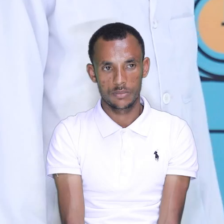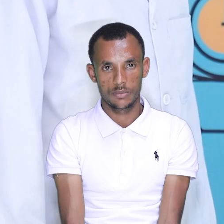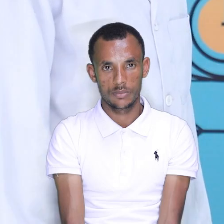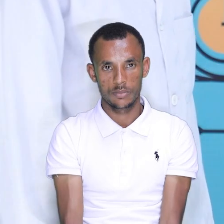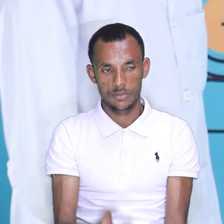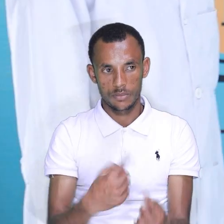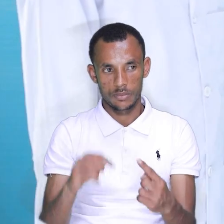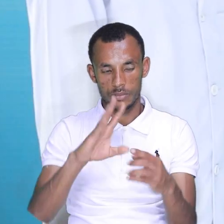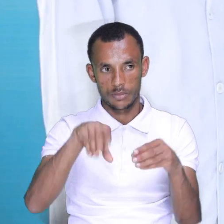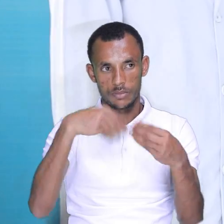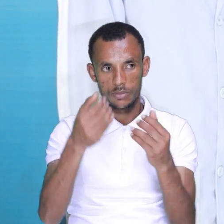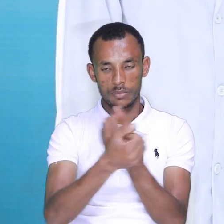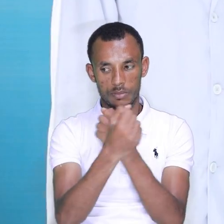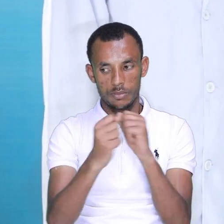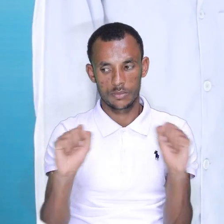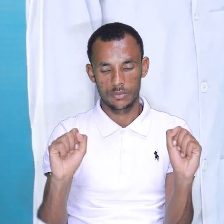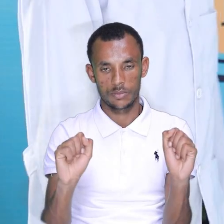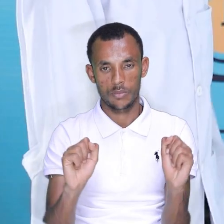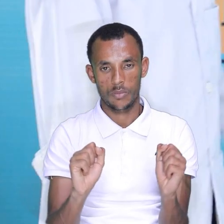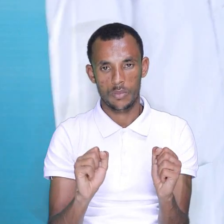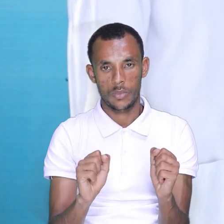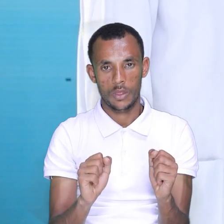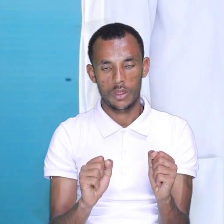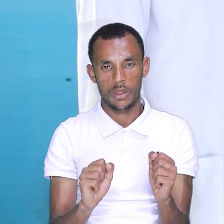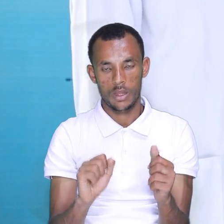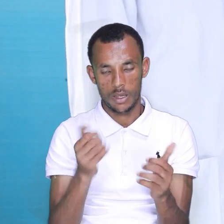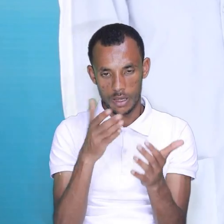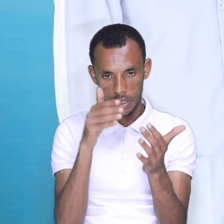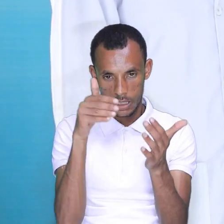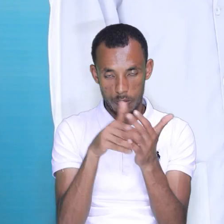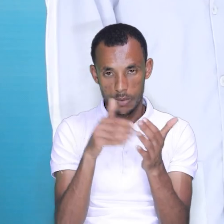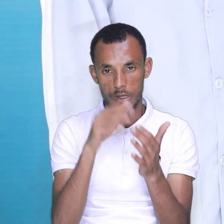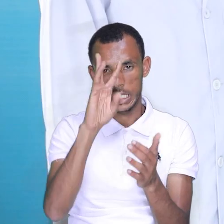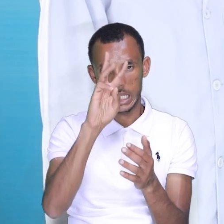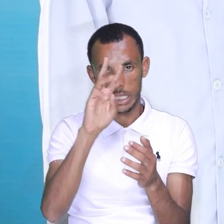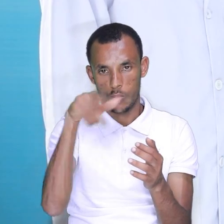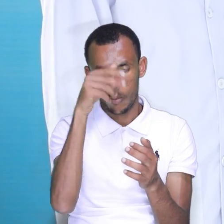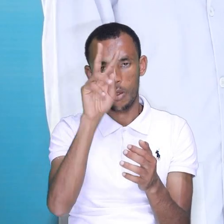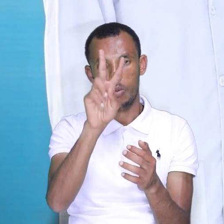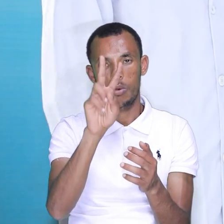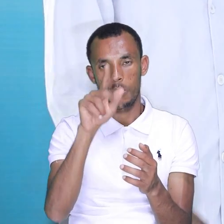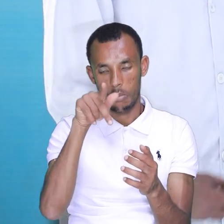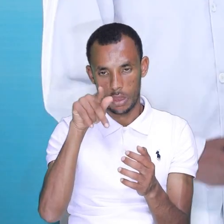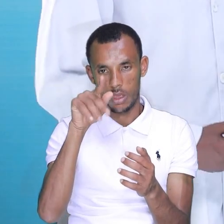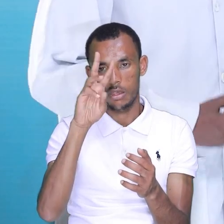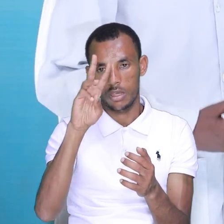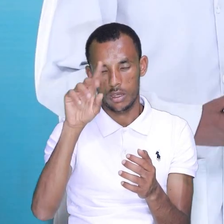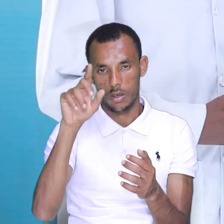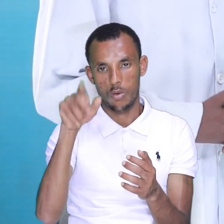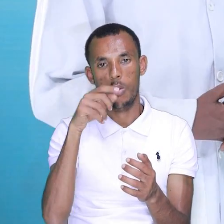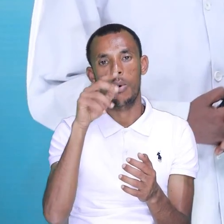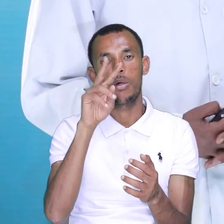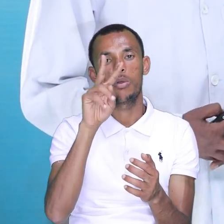To give solution, you have the permutation of 6,2. In how, what is the